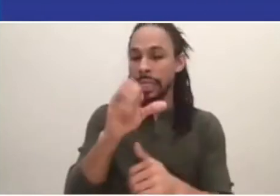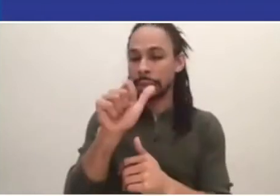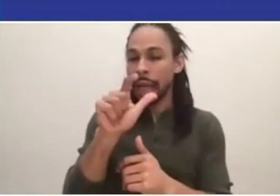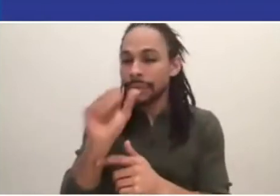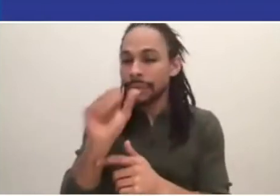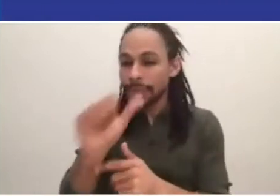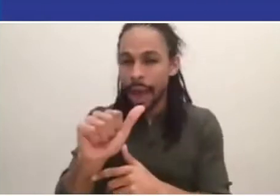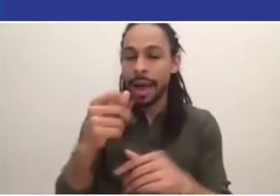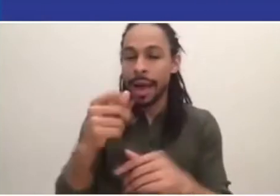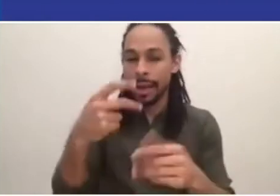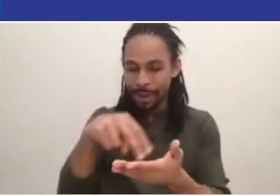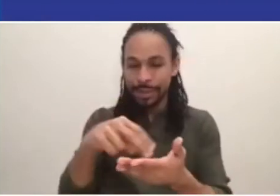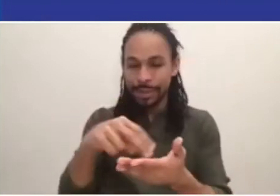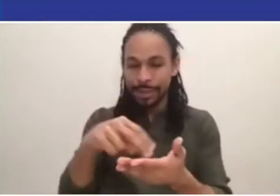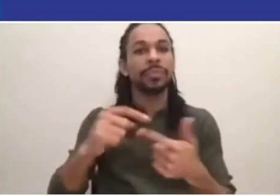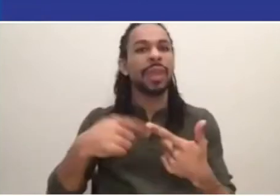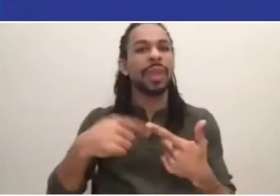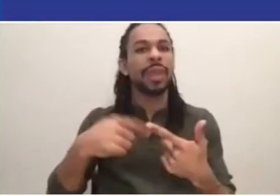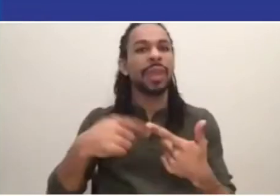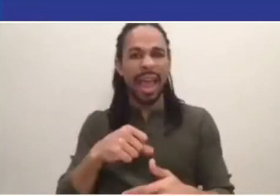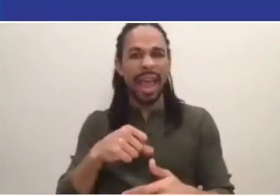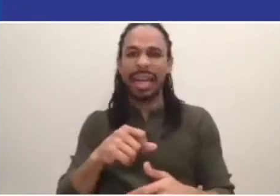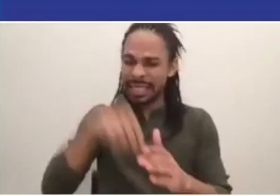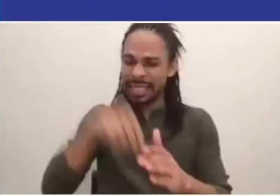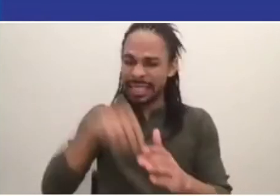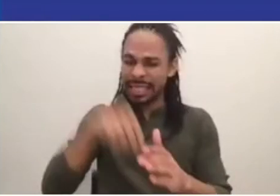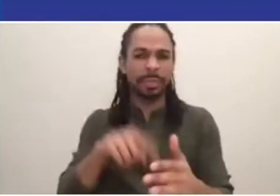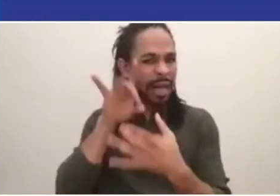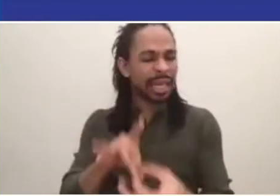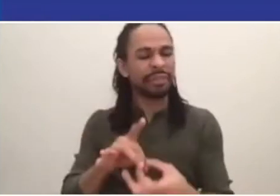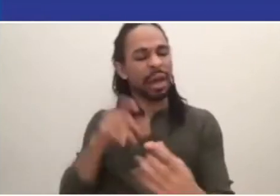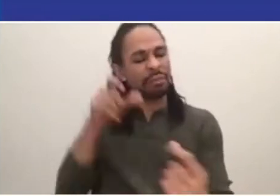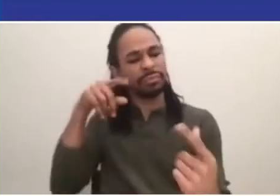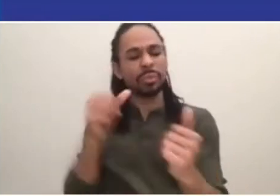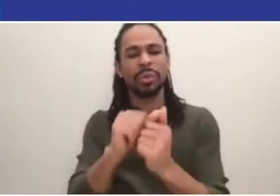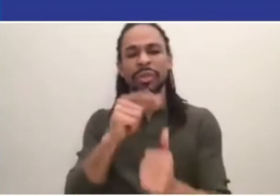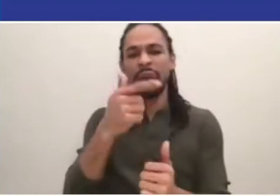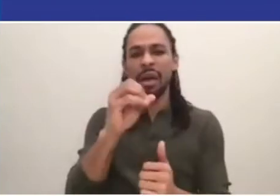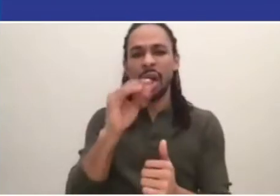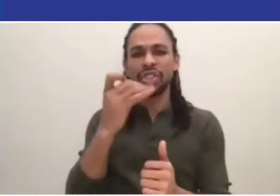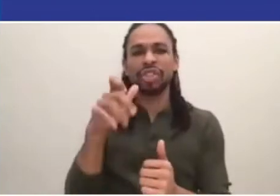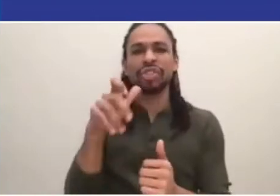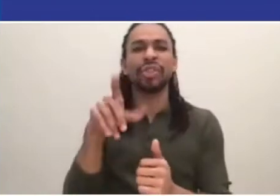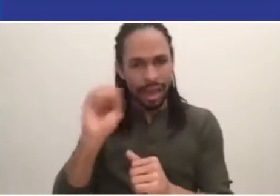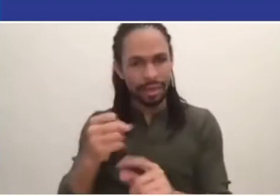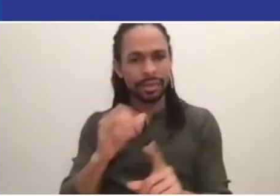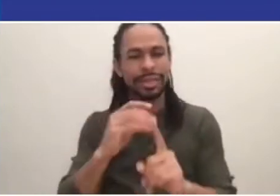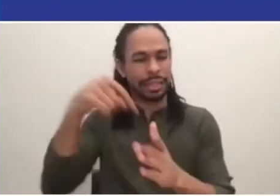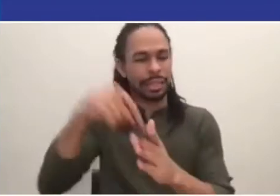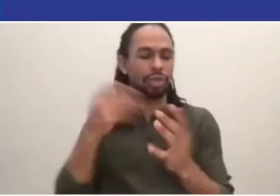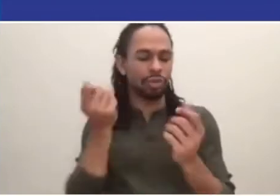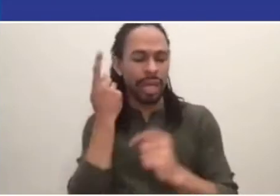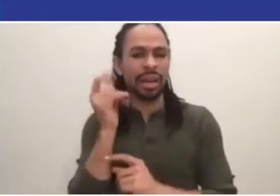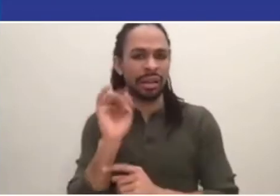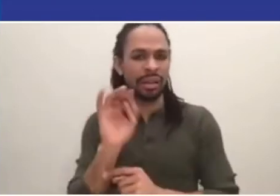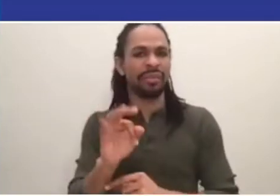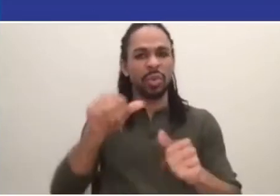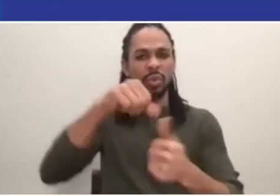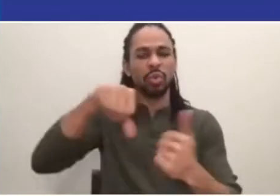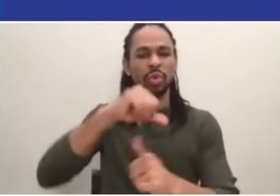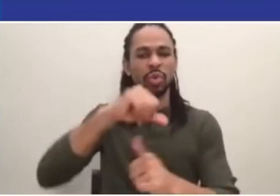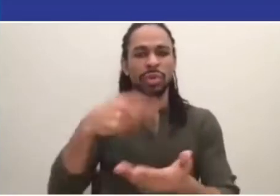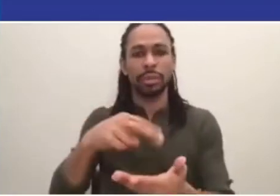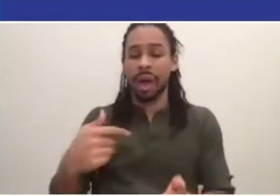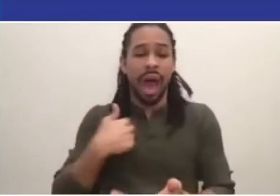deeply identify with Gottschalk's deep understanding of it. I have lost myself in an extended montuno section